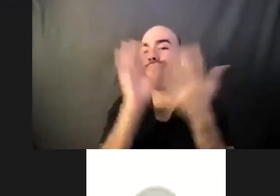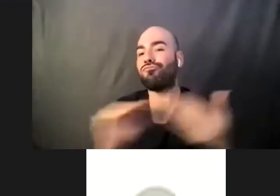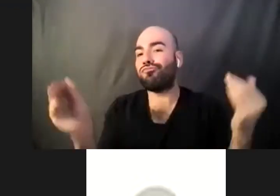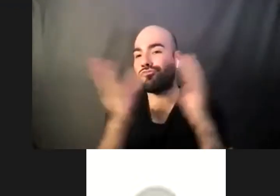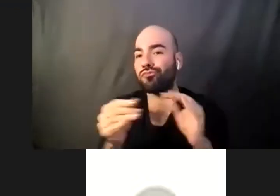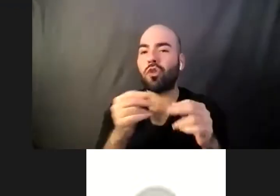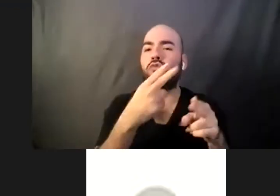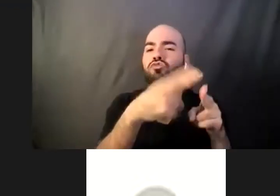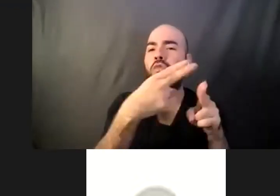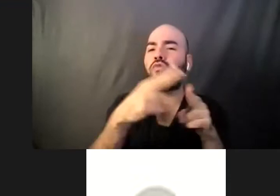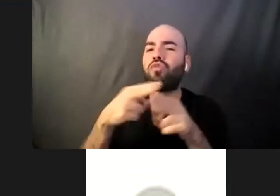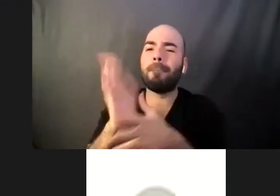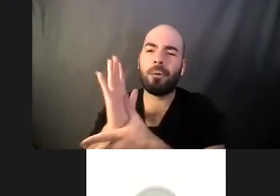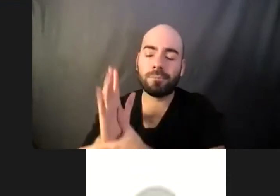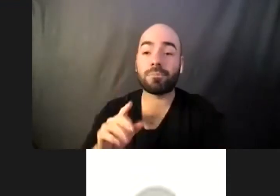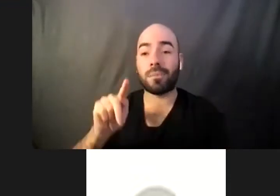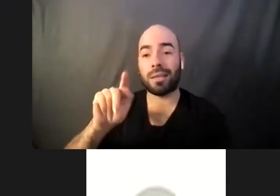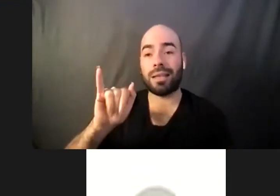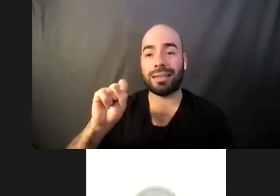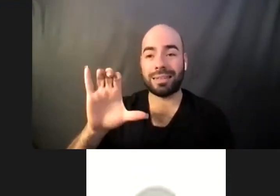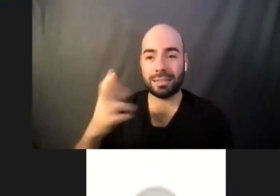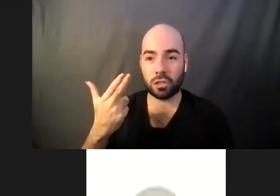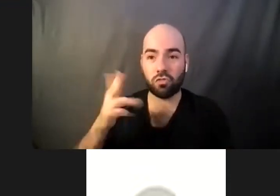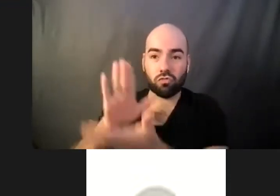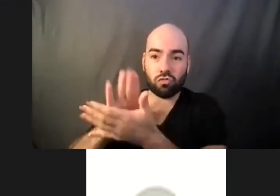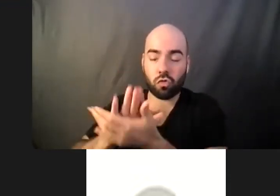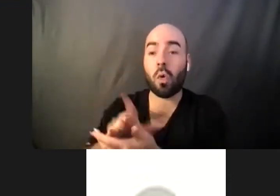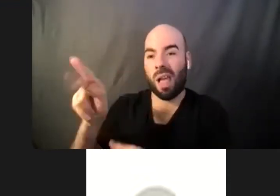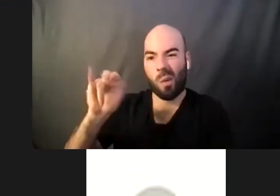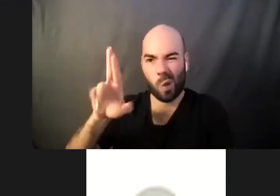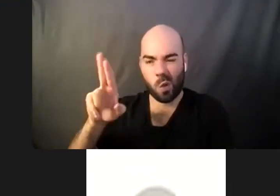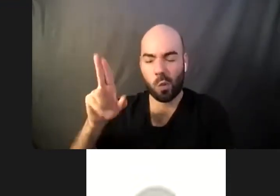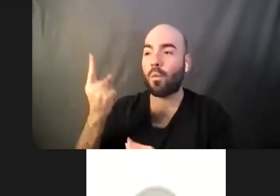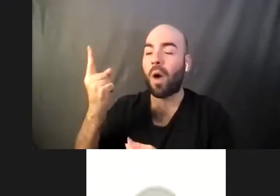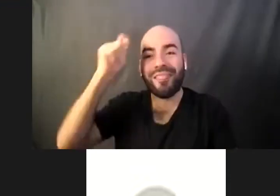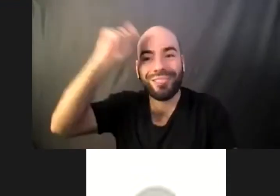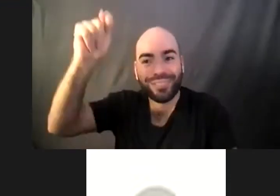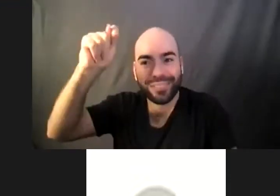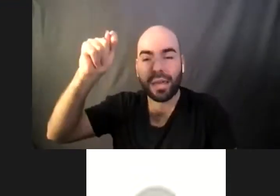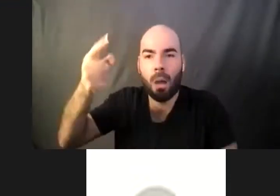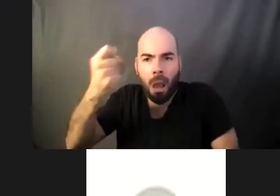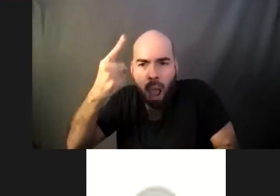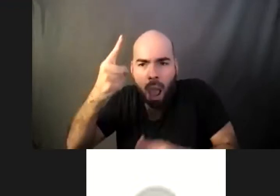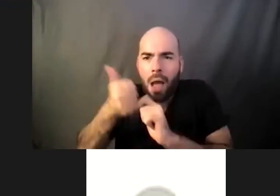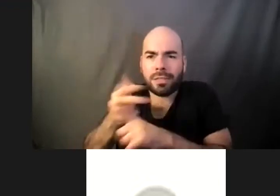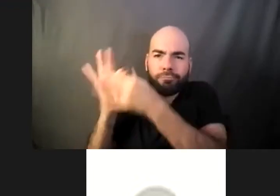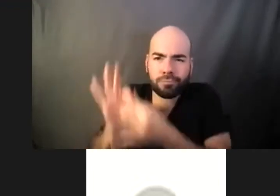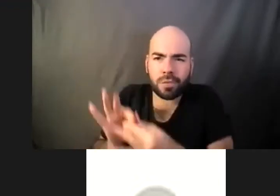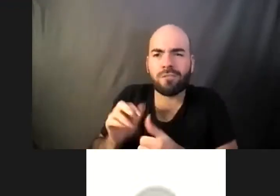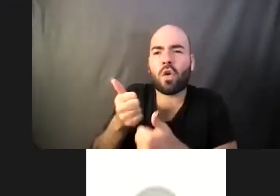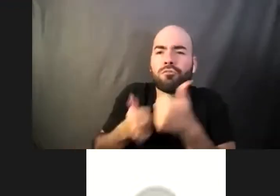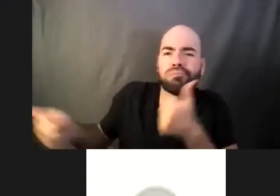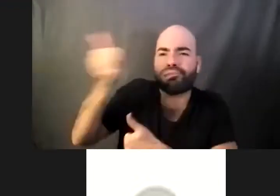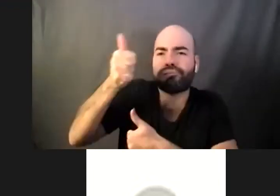at Columbia, we were doing a theoretical understanding of the ruling class and how it related to like media representation, art